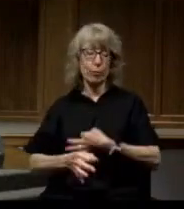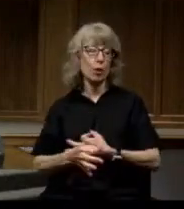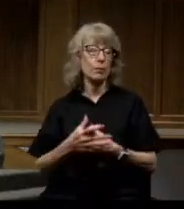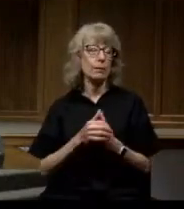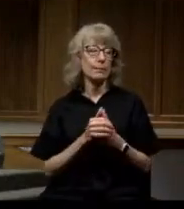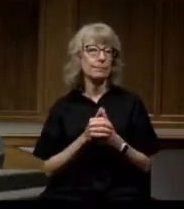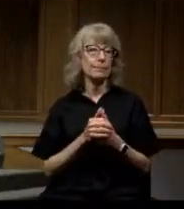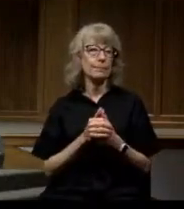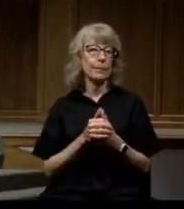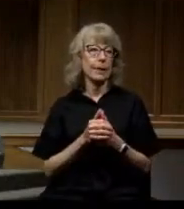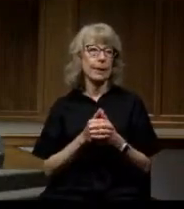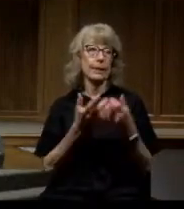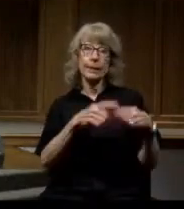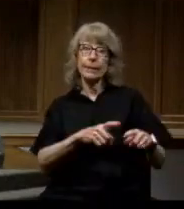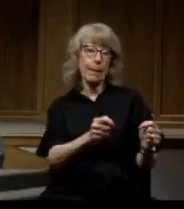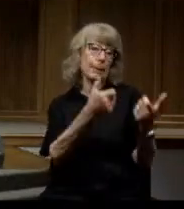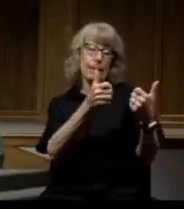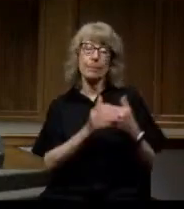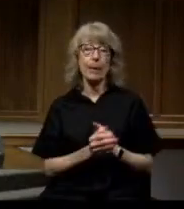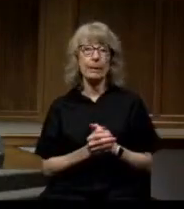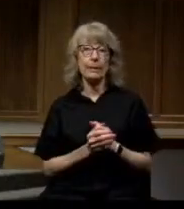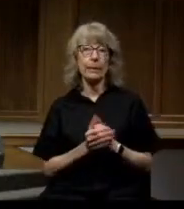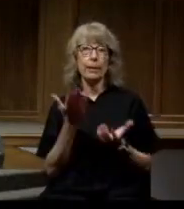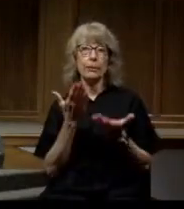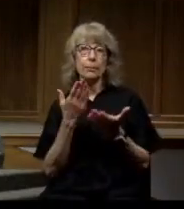adulthood, I'm sorry.